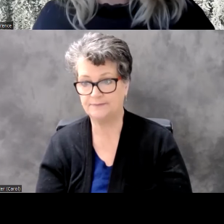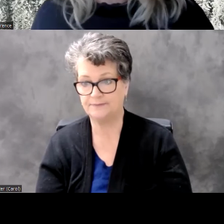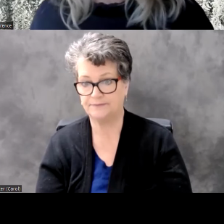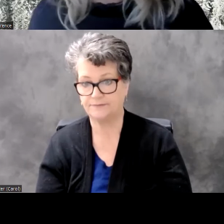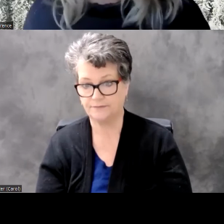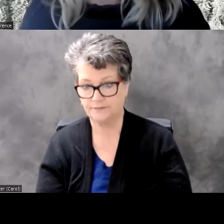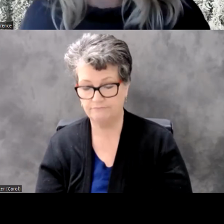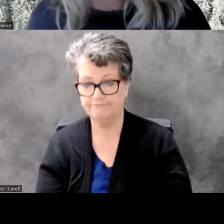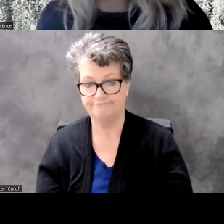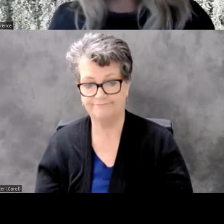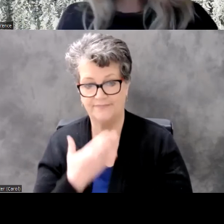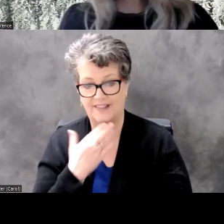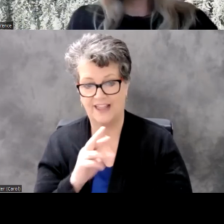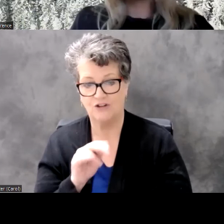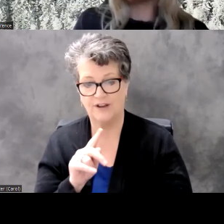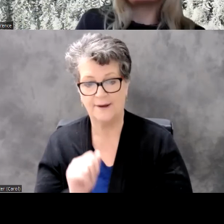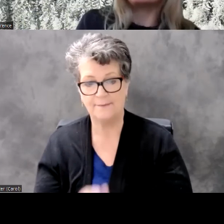Thanks, Rita.